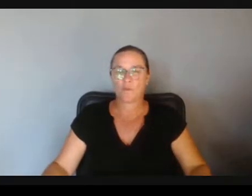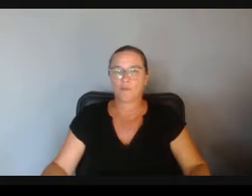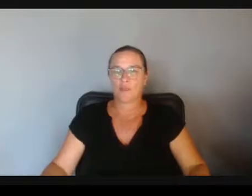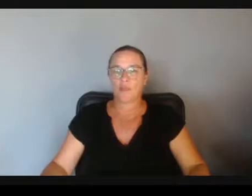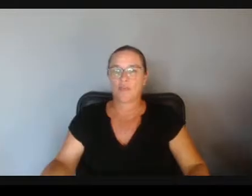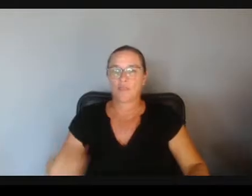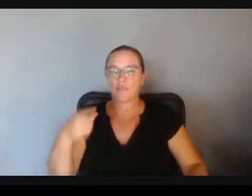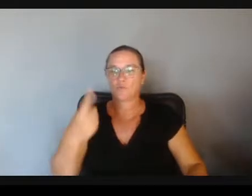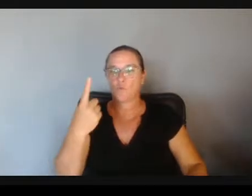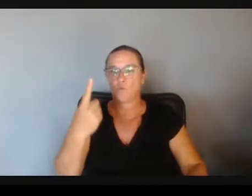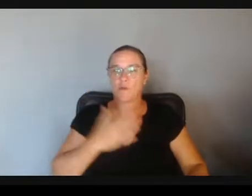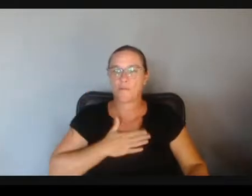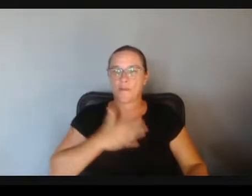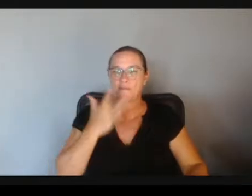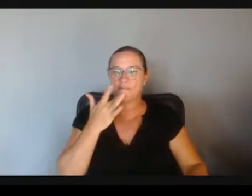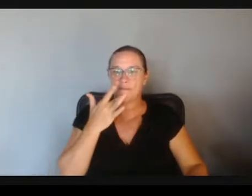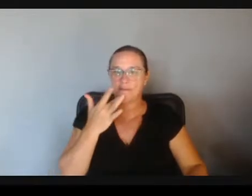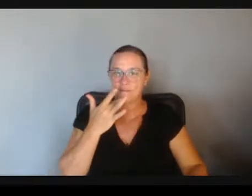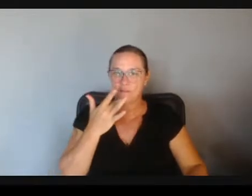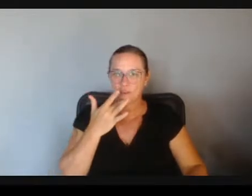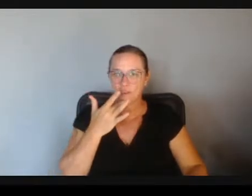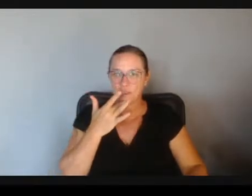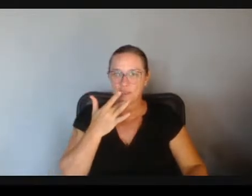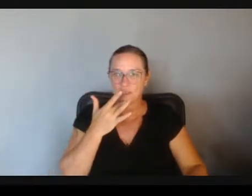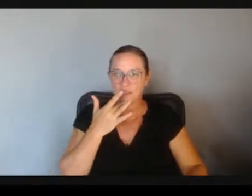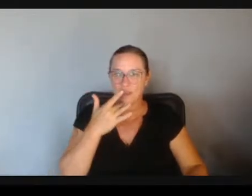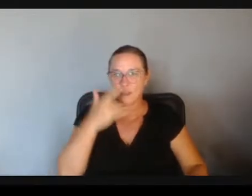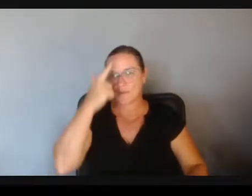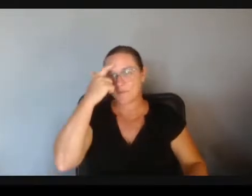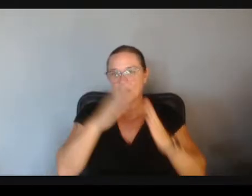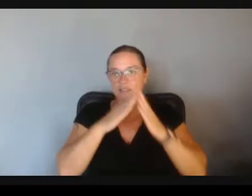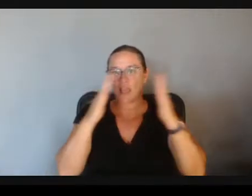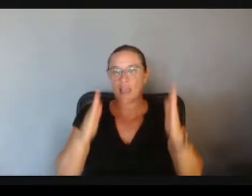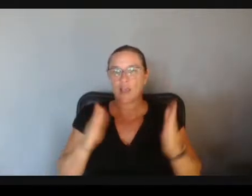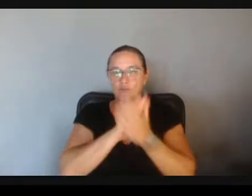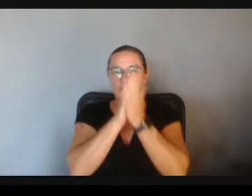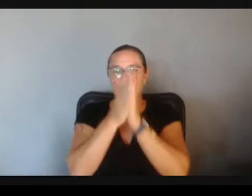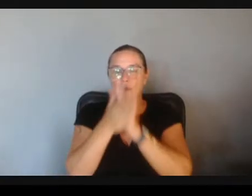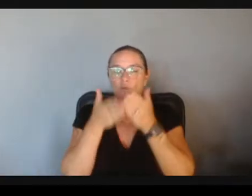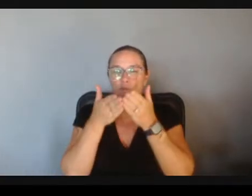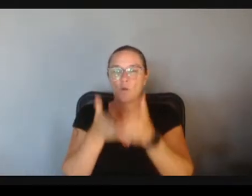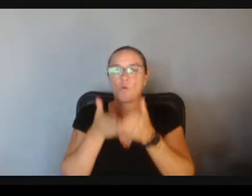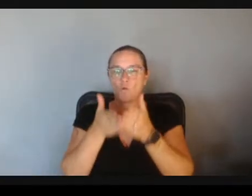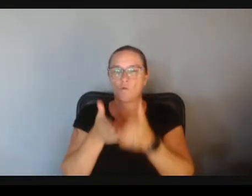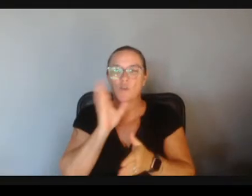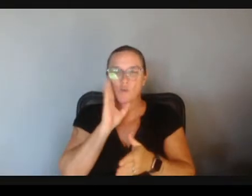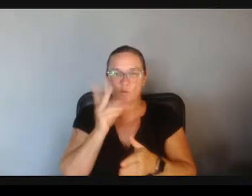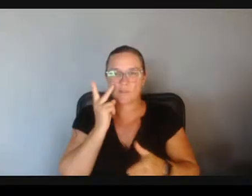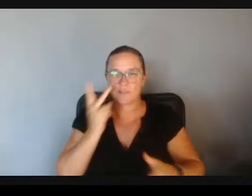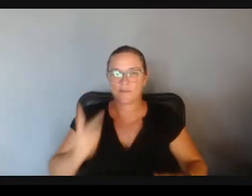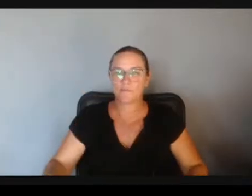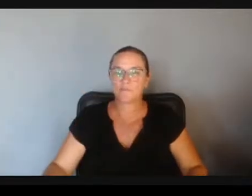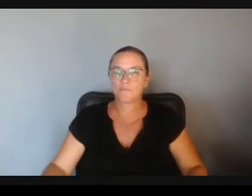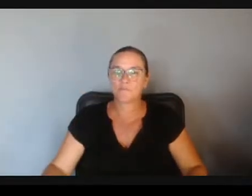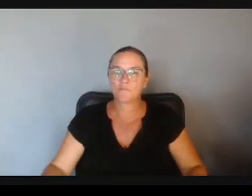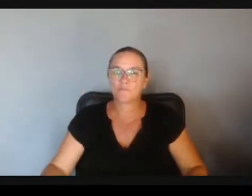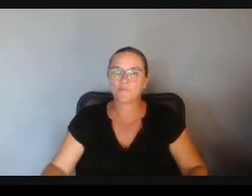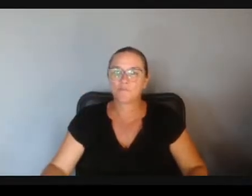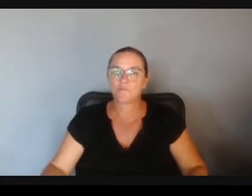one of my favorite ones just because the house turns into a speedboat, and you'll see what I'm talking about.